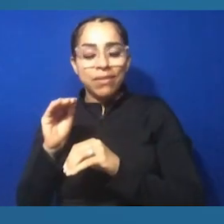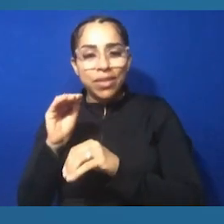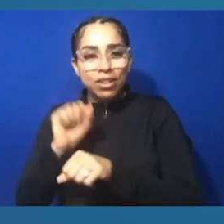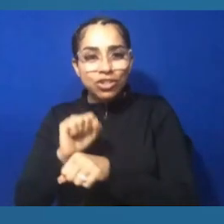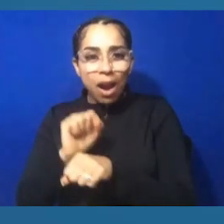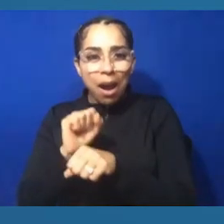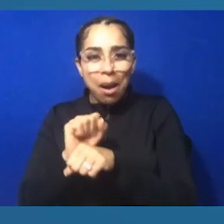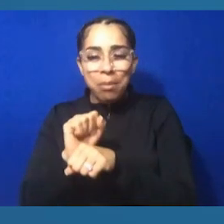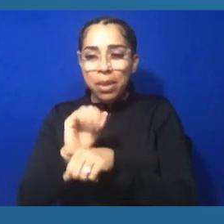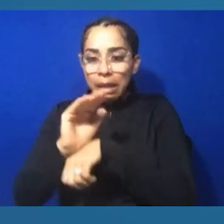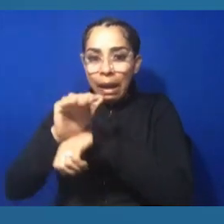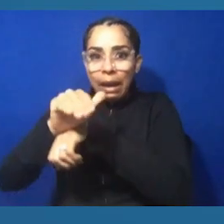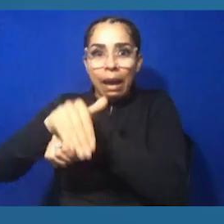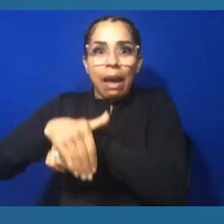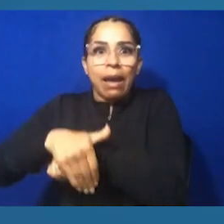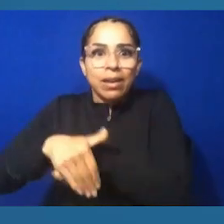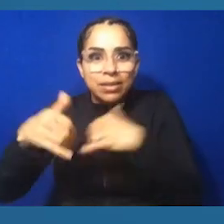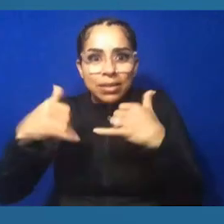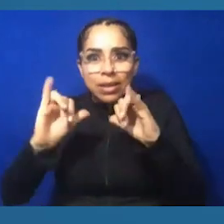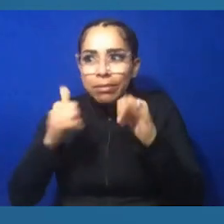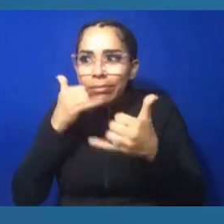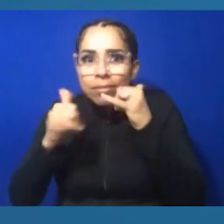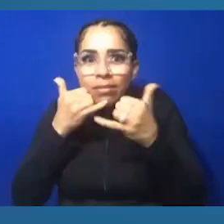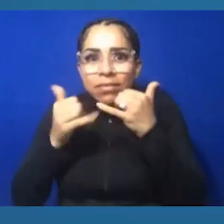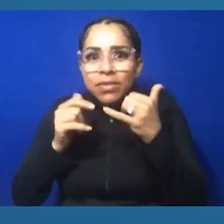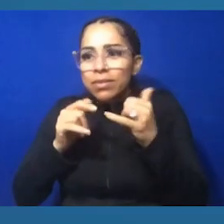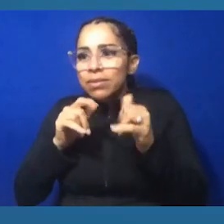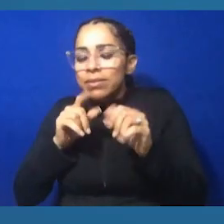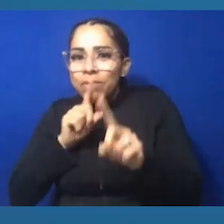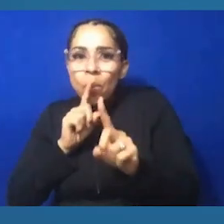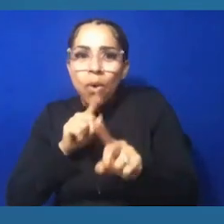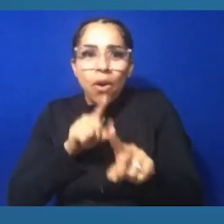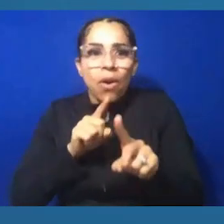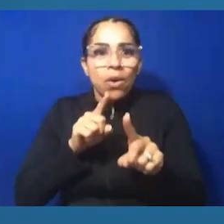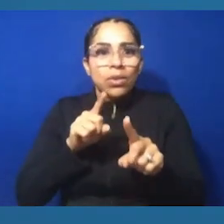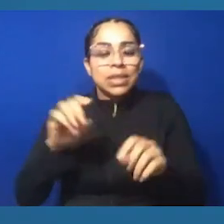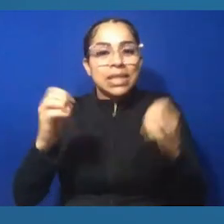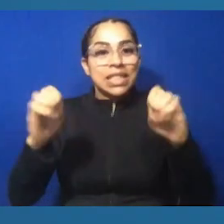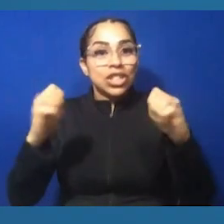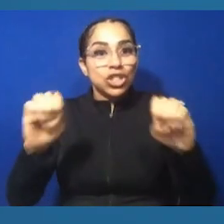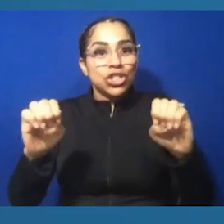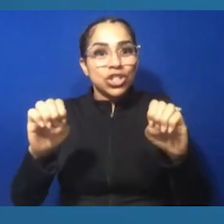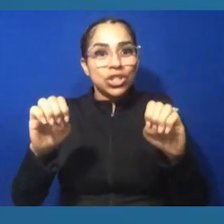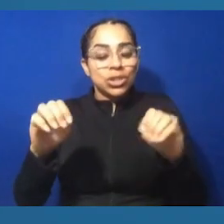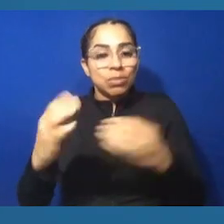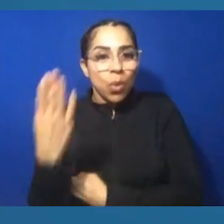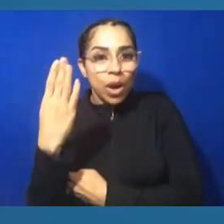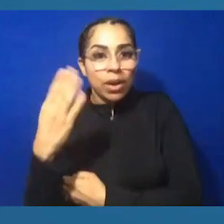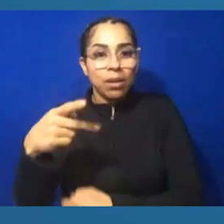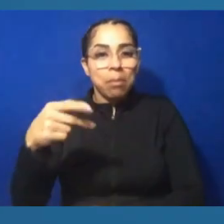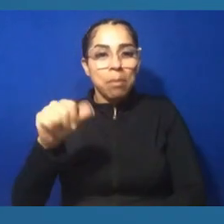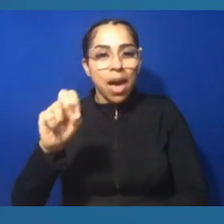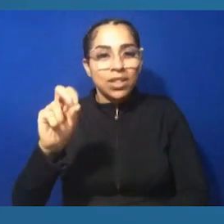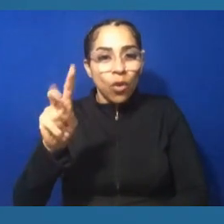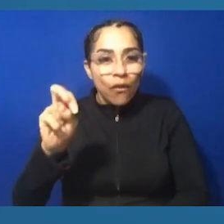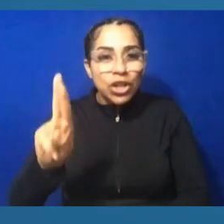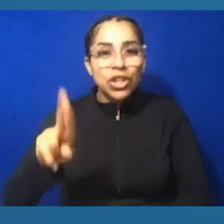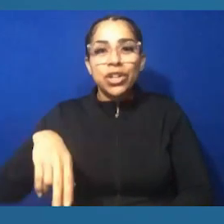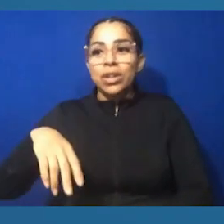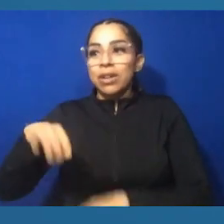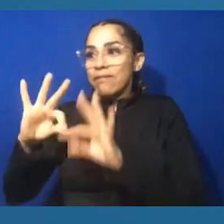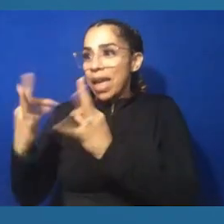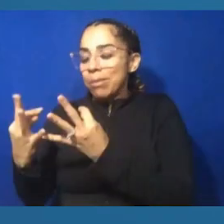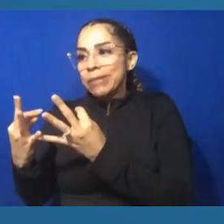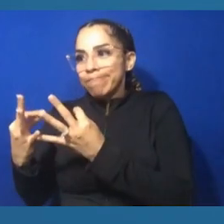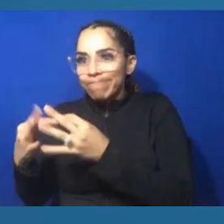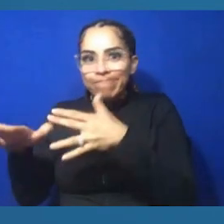phone calls on Easter morning and on Passover and taking time from their families, working with particularly Carl